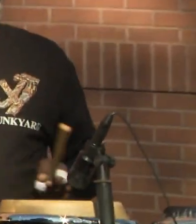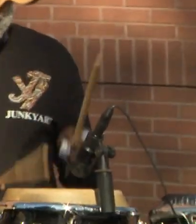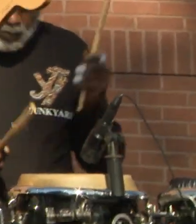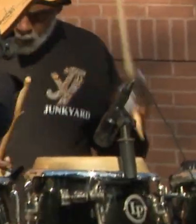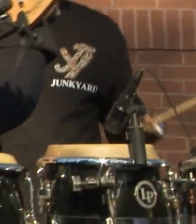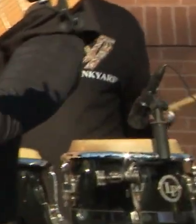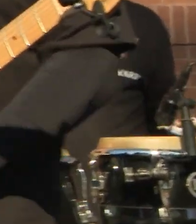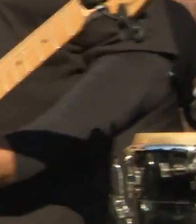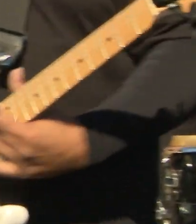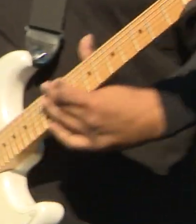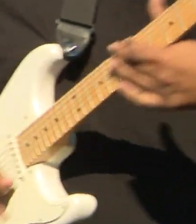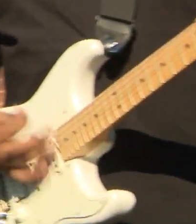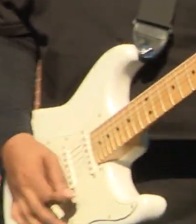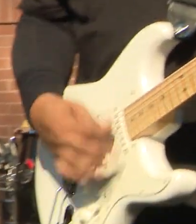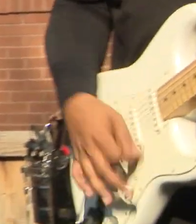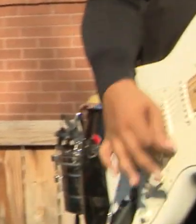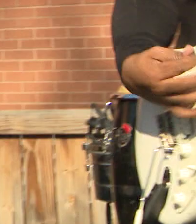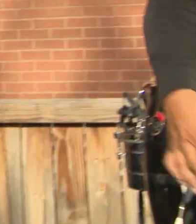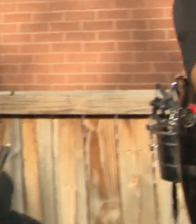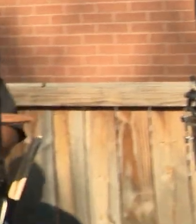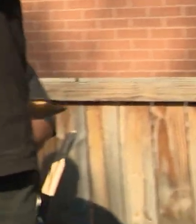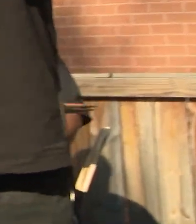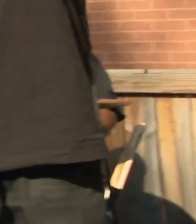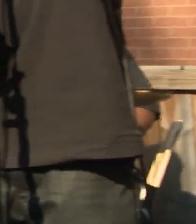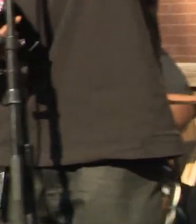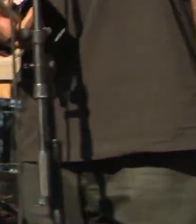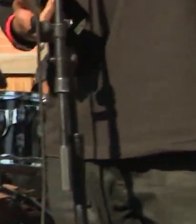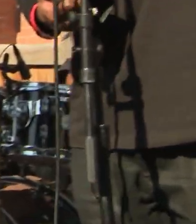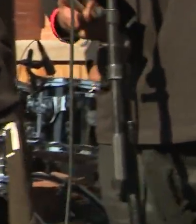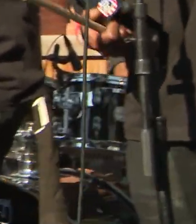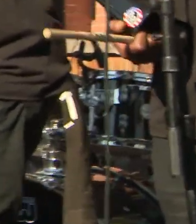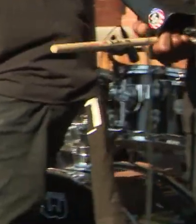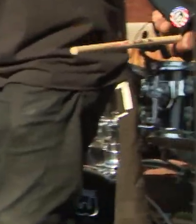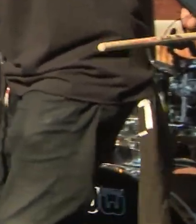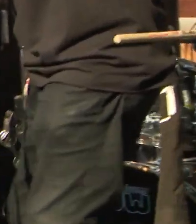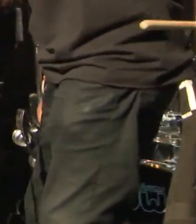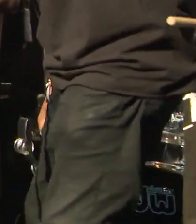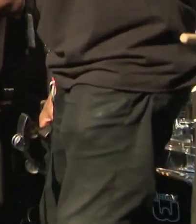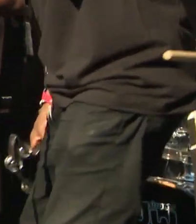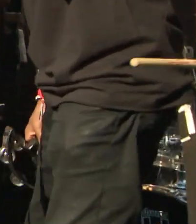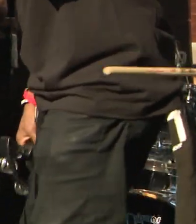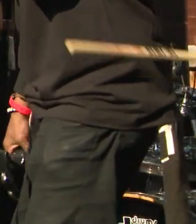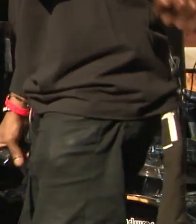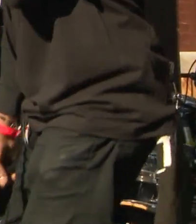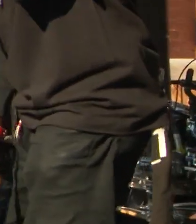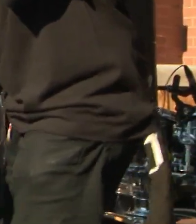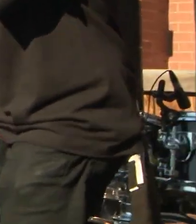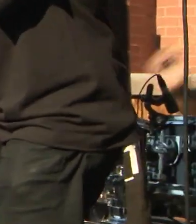fall. I got no